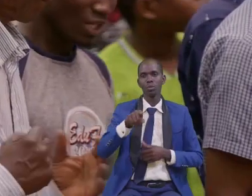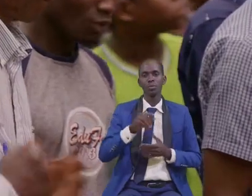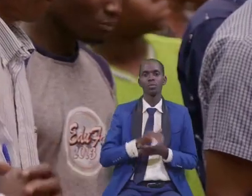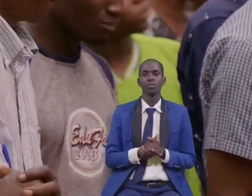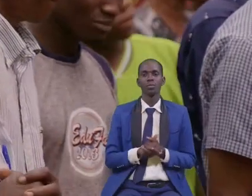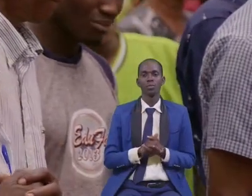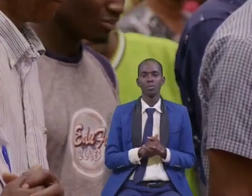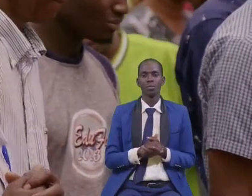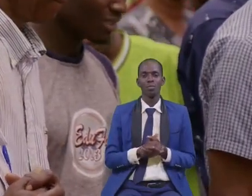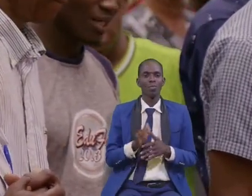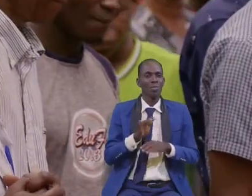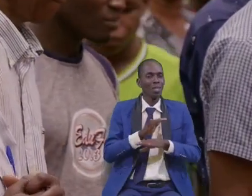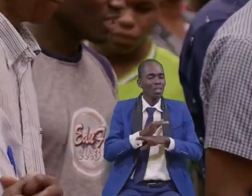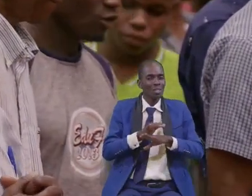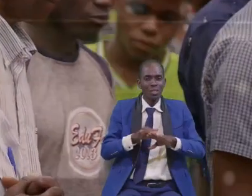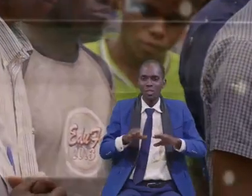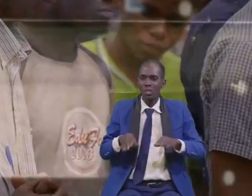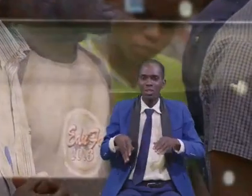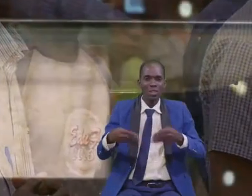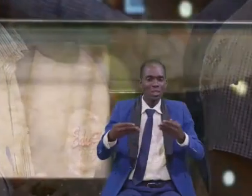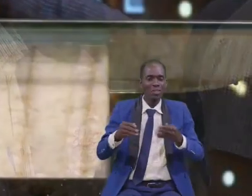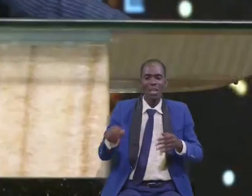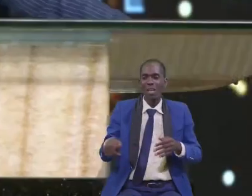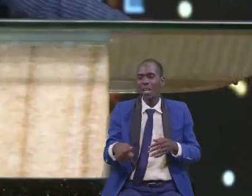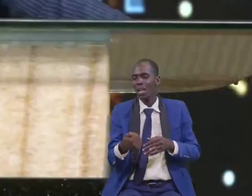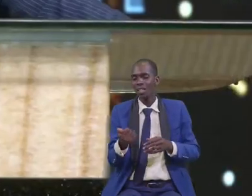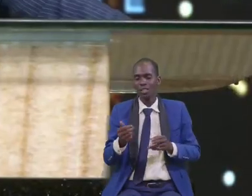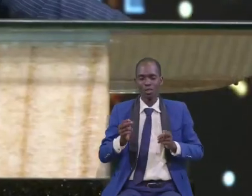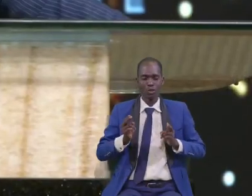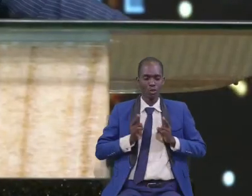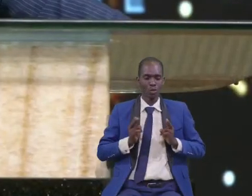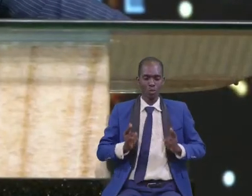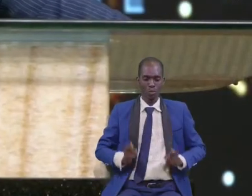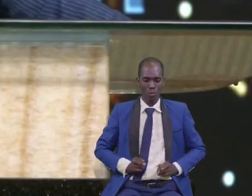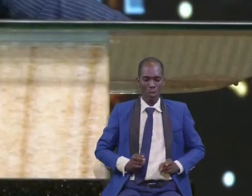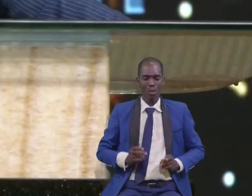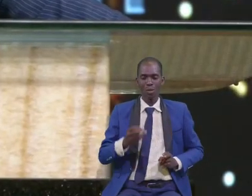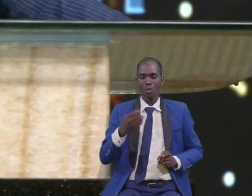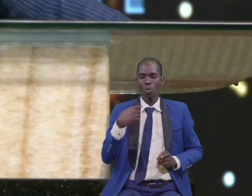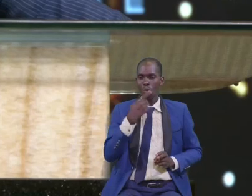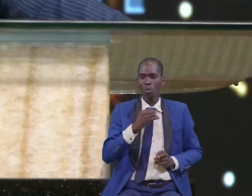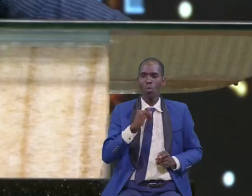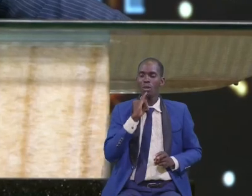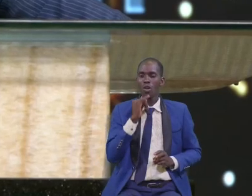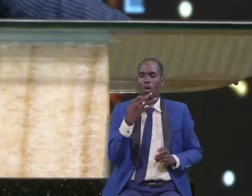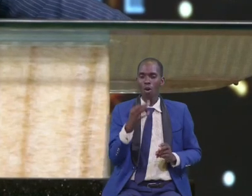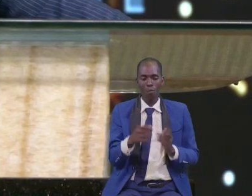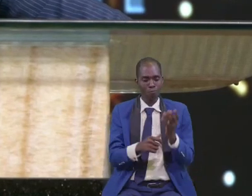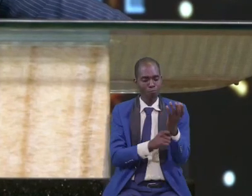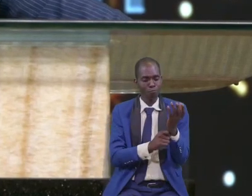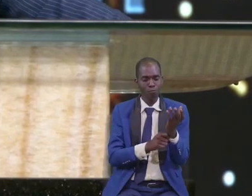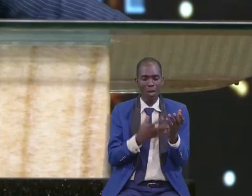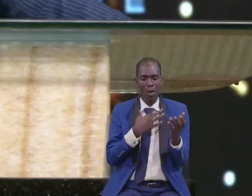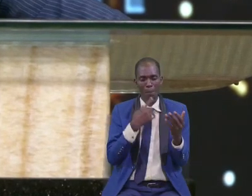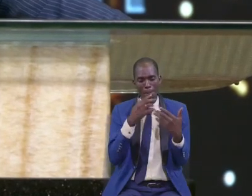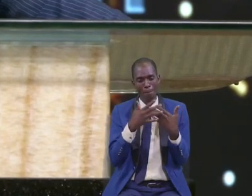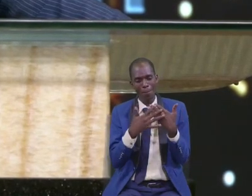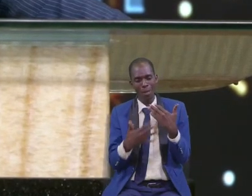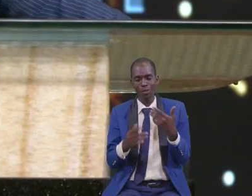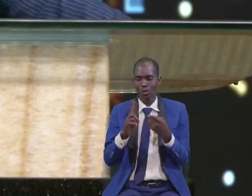Don't give any human being of flesh and blood the wrong